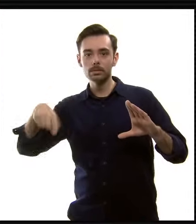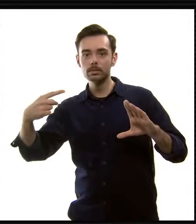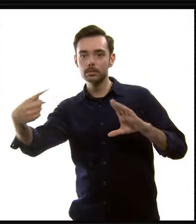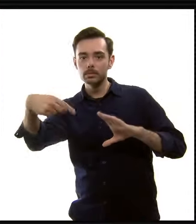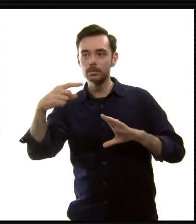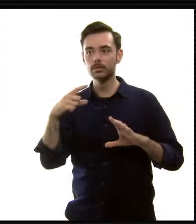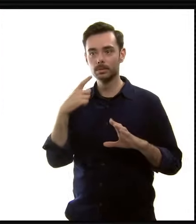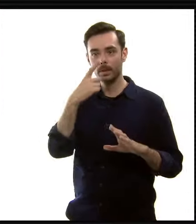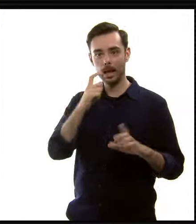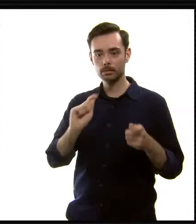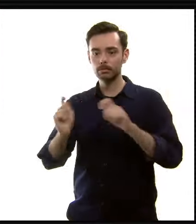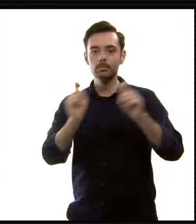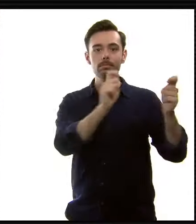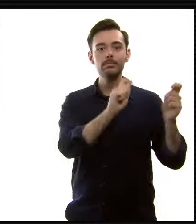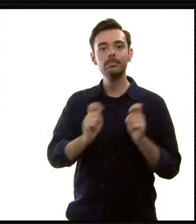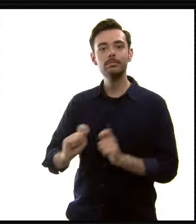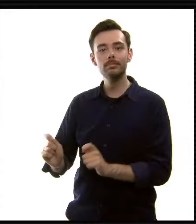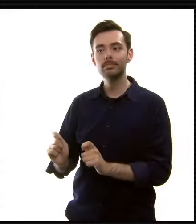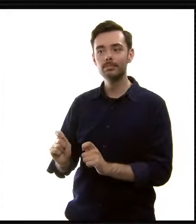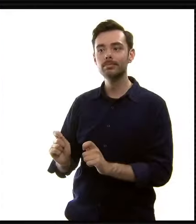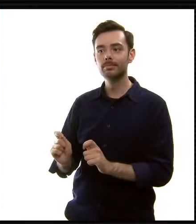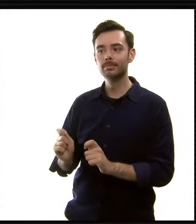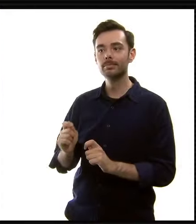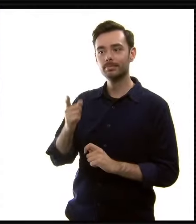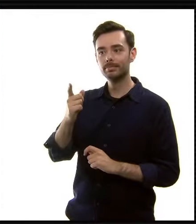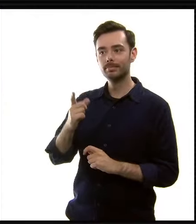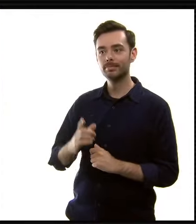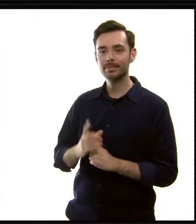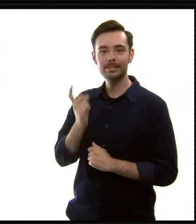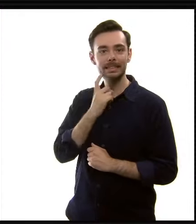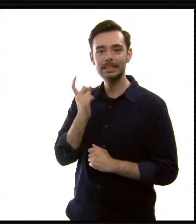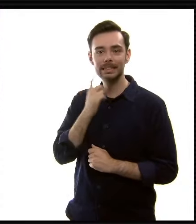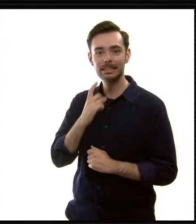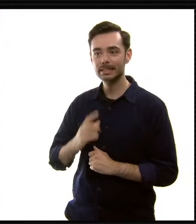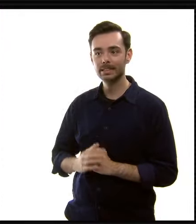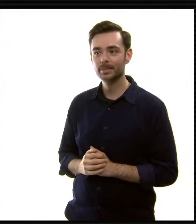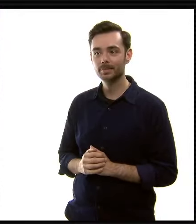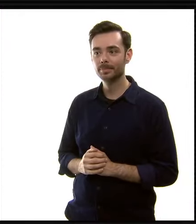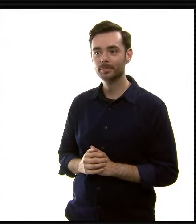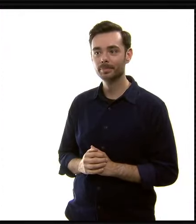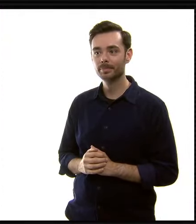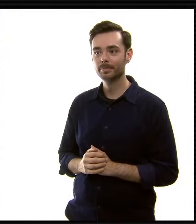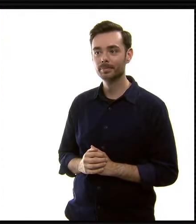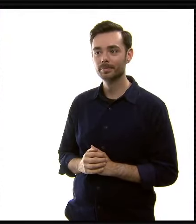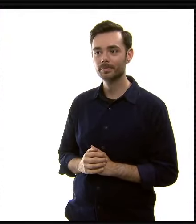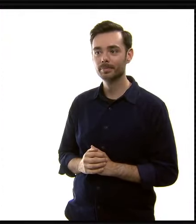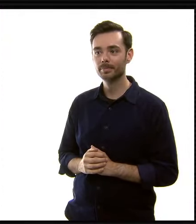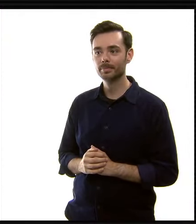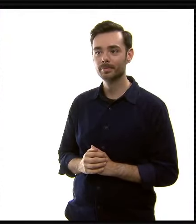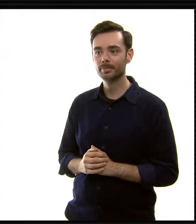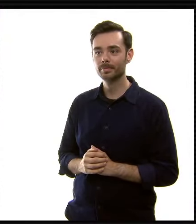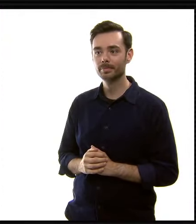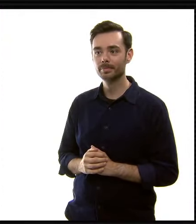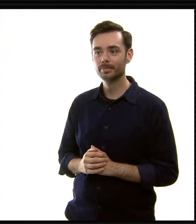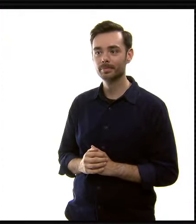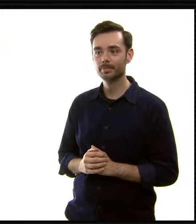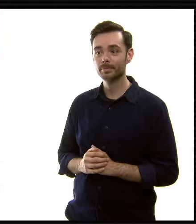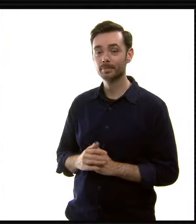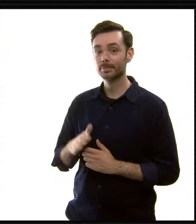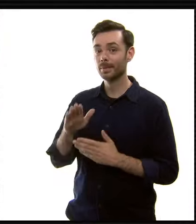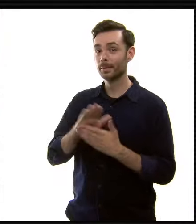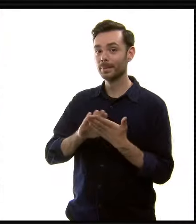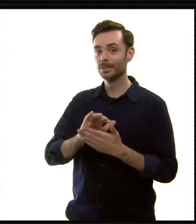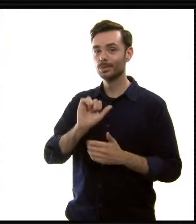so, and it means that you can chop and change throughout the model, so it's fully modular in the fact that, you can add more adventures as you go